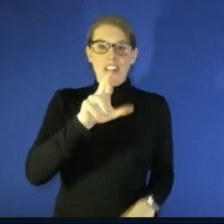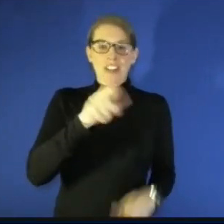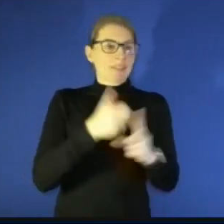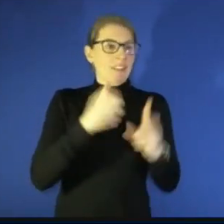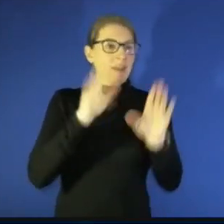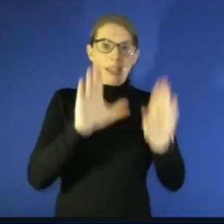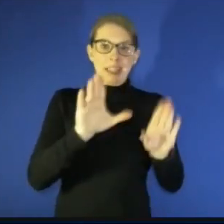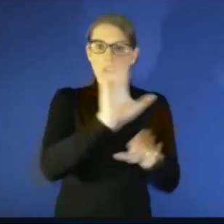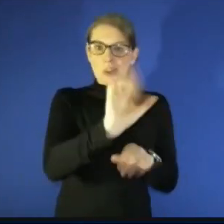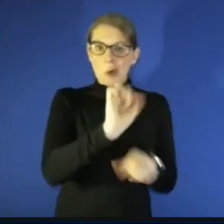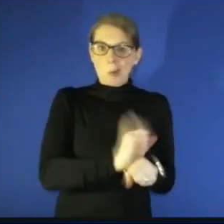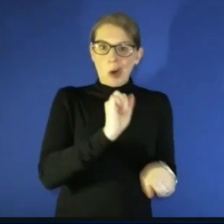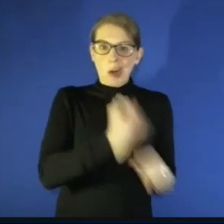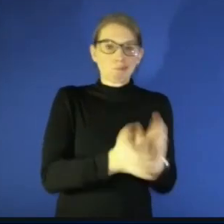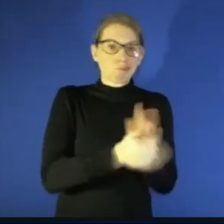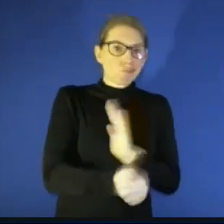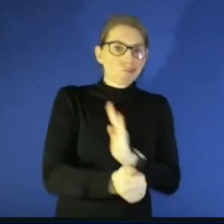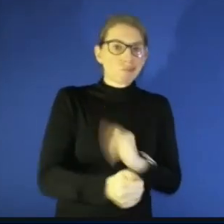work. You